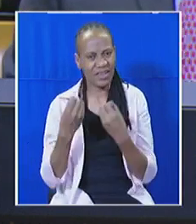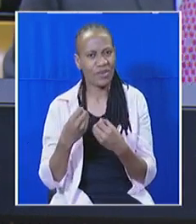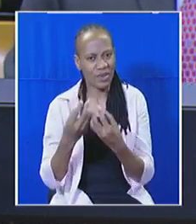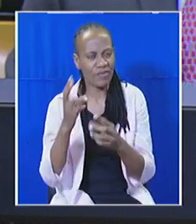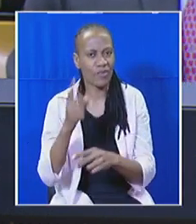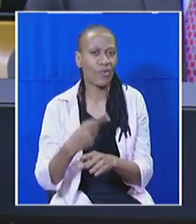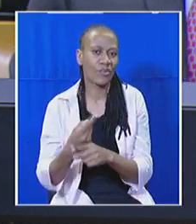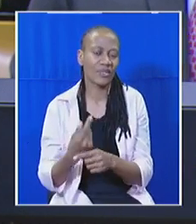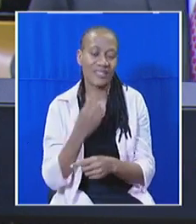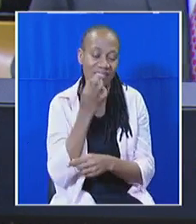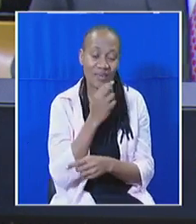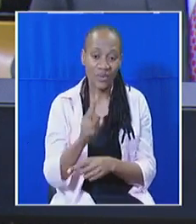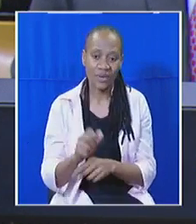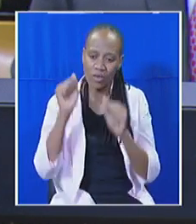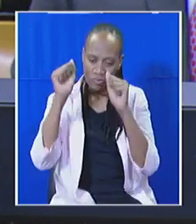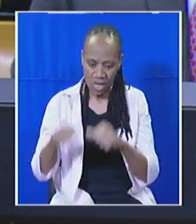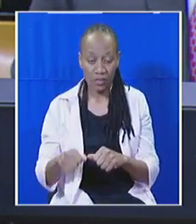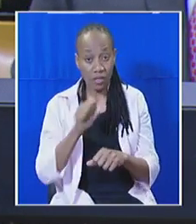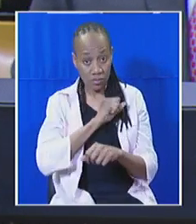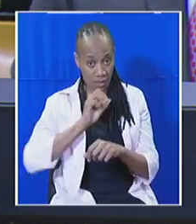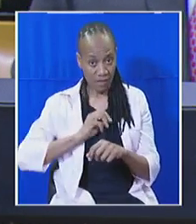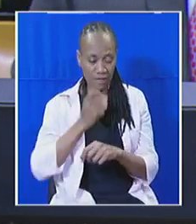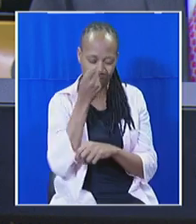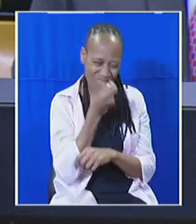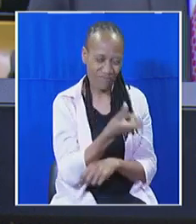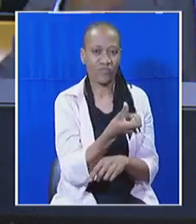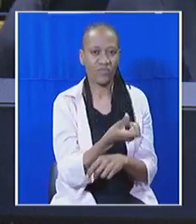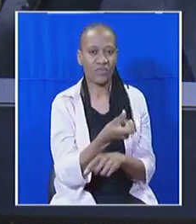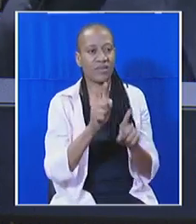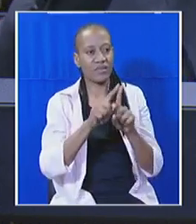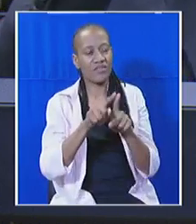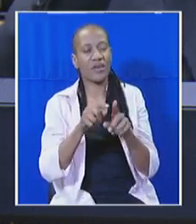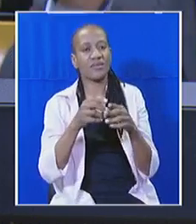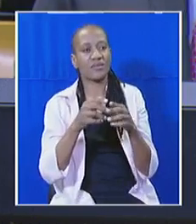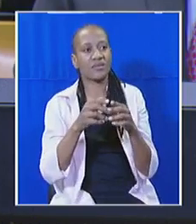there is definitely shortage of staff in most public health institutions.